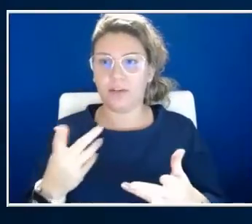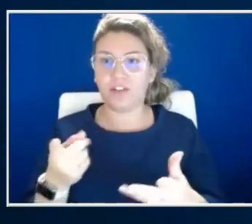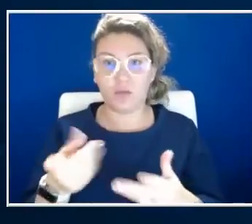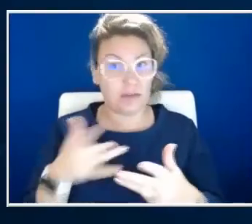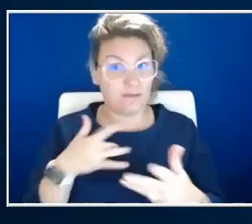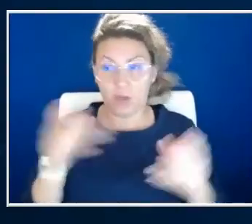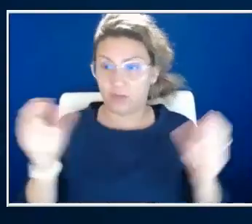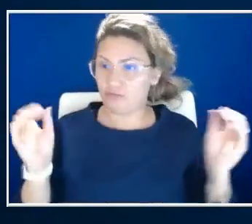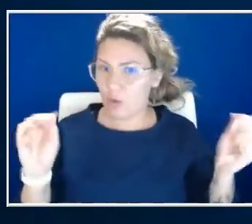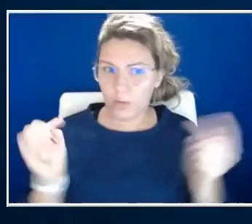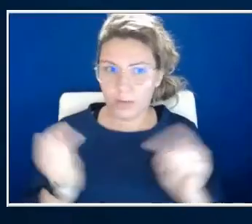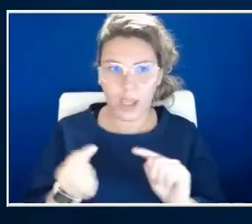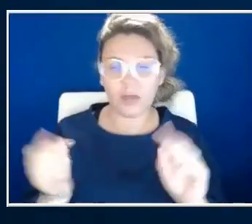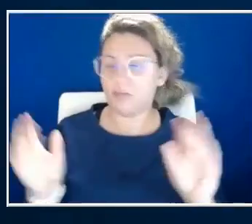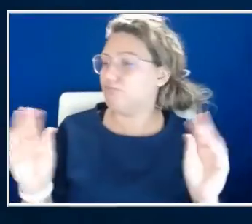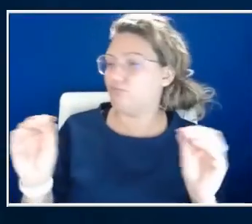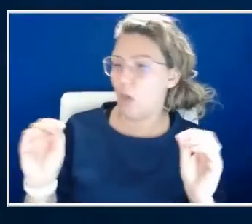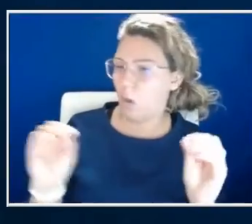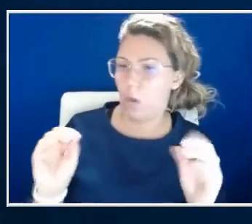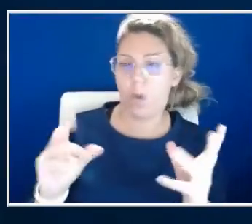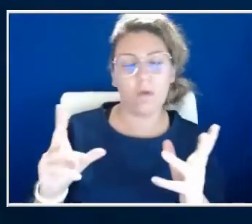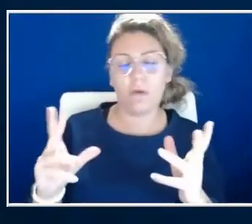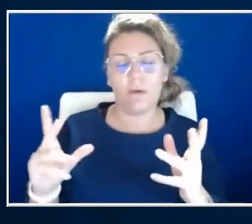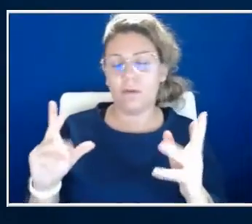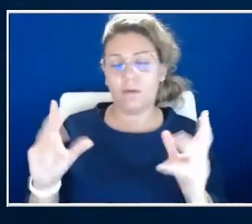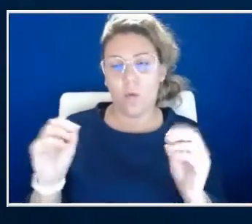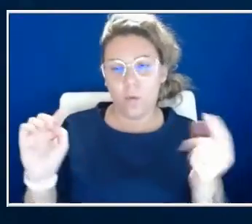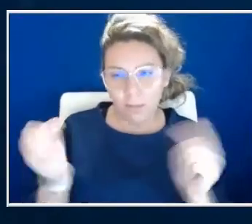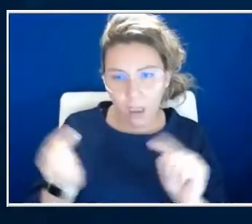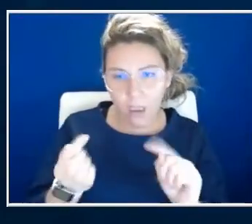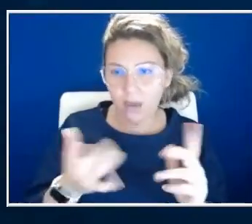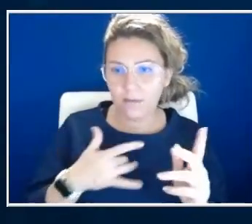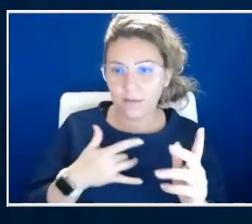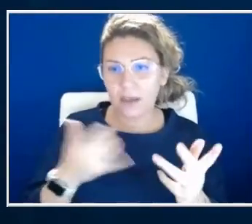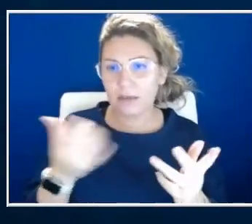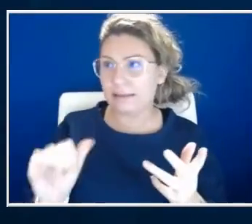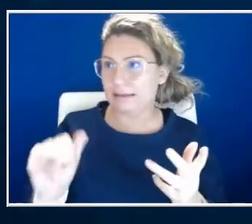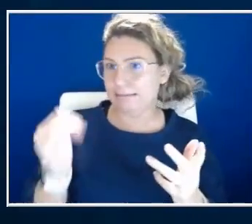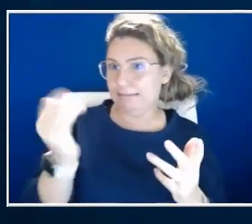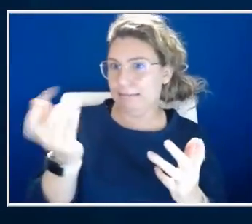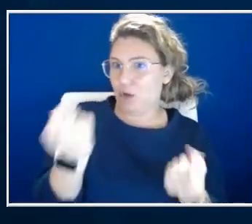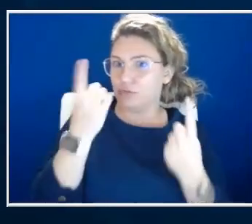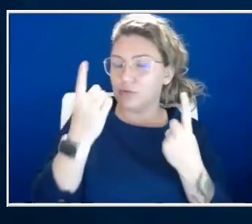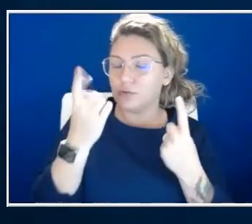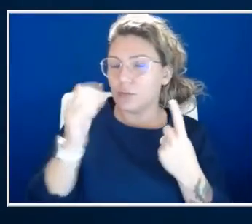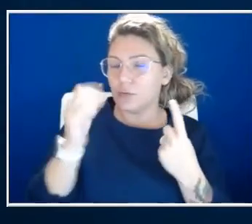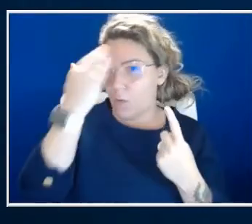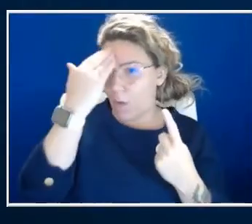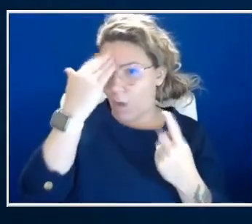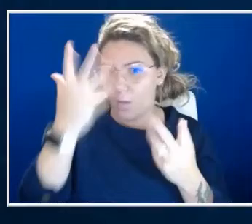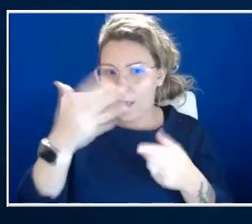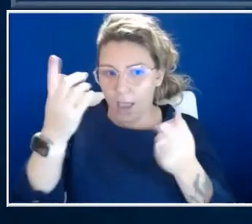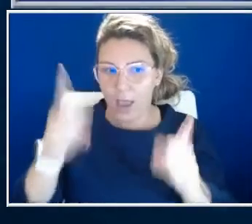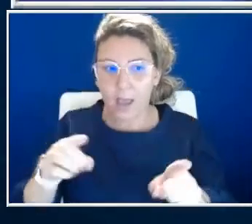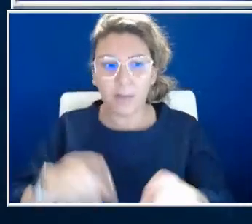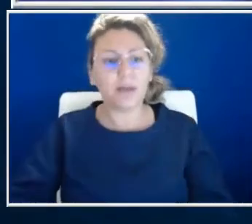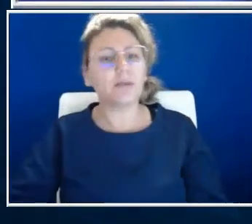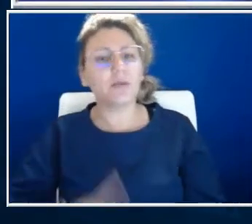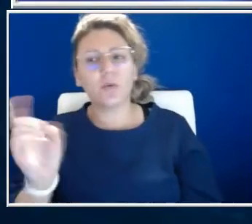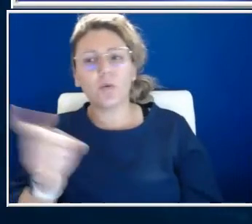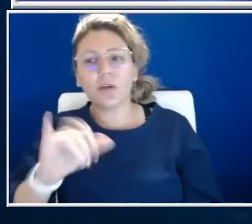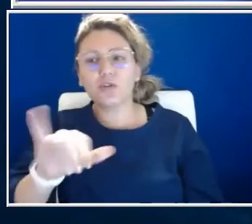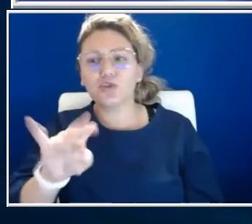Didn't want Curtis to have any pain. Didn't want him to have any sense of awareness of what was happening. Question. Joellen wants to know,